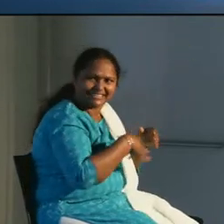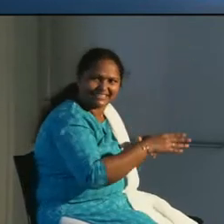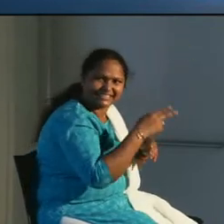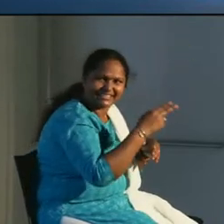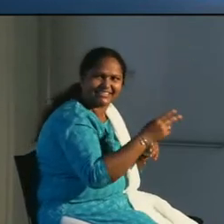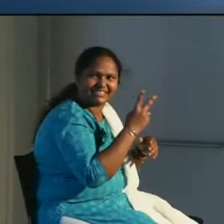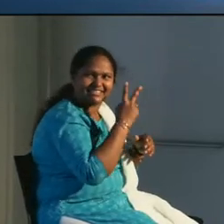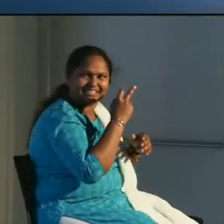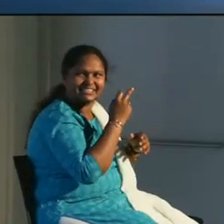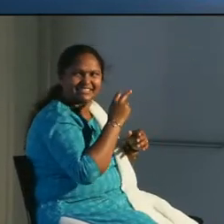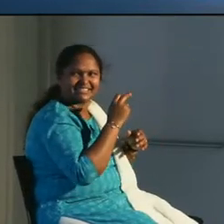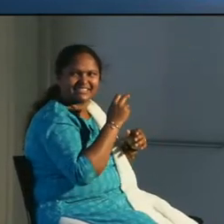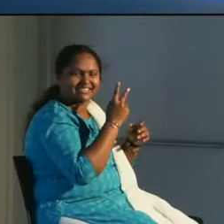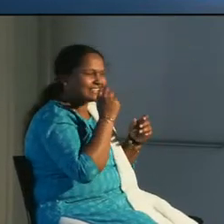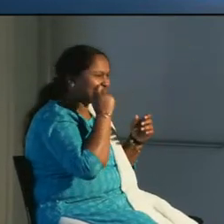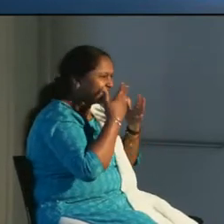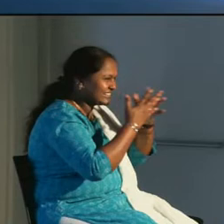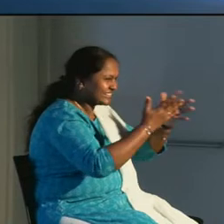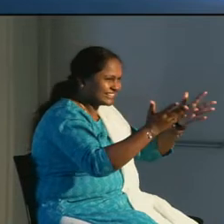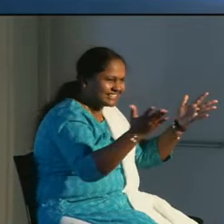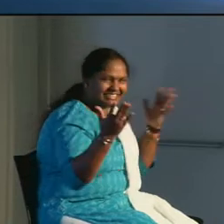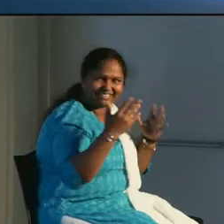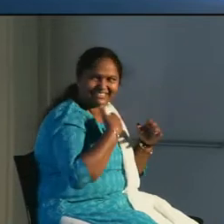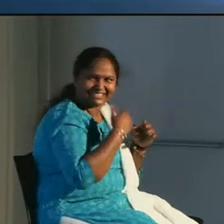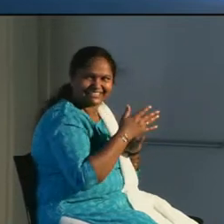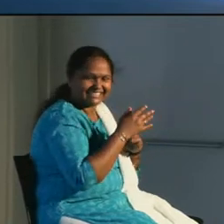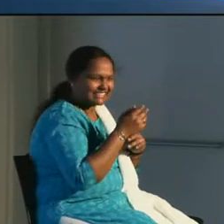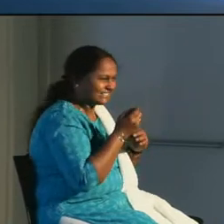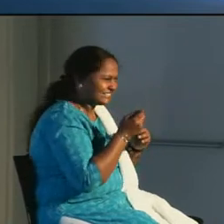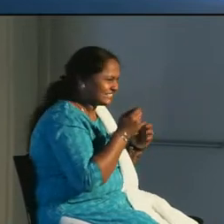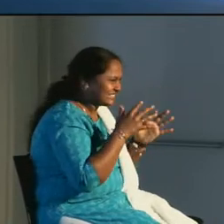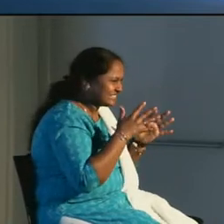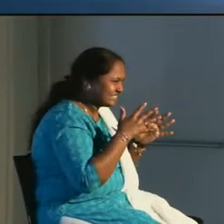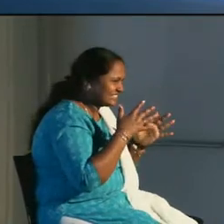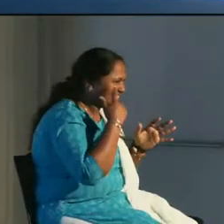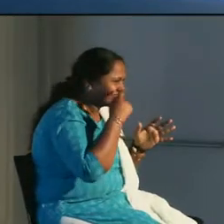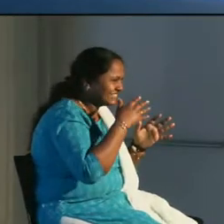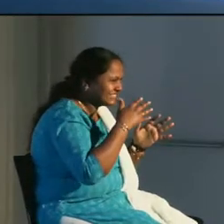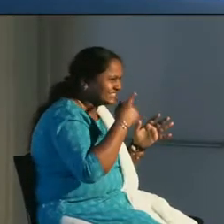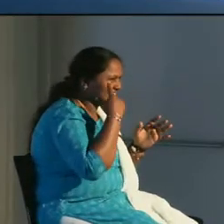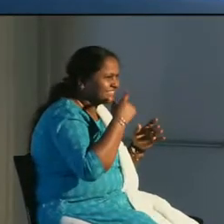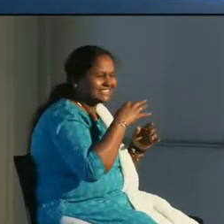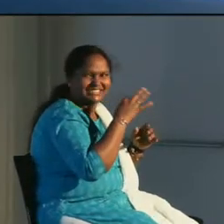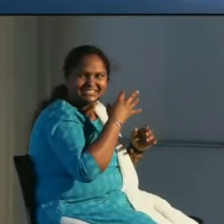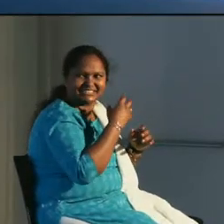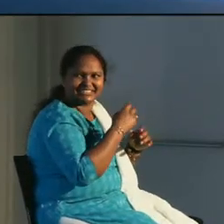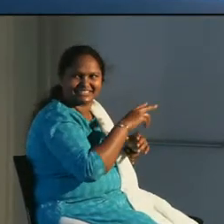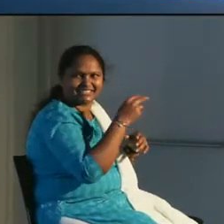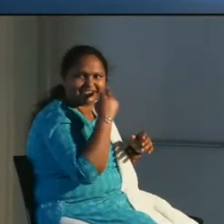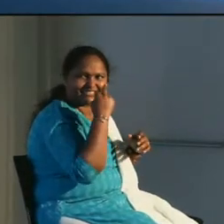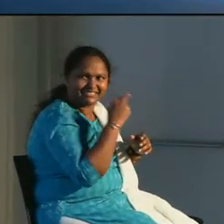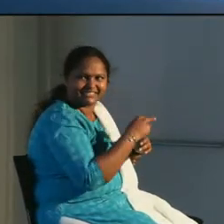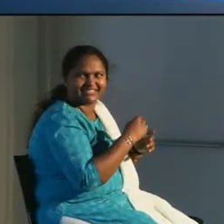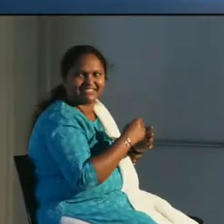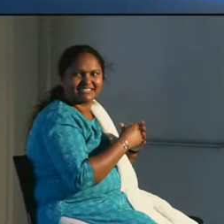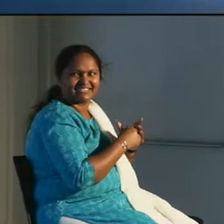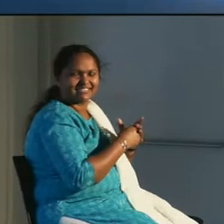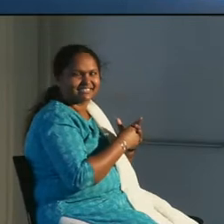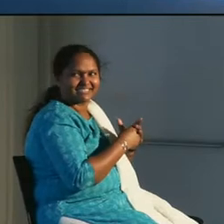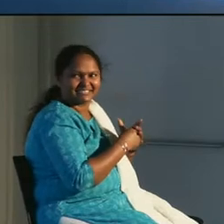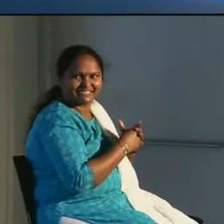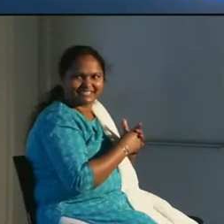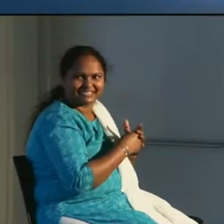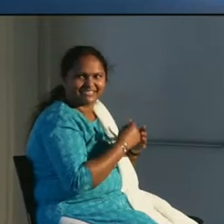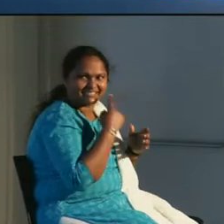front of 20 men, you know, just my hands were shaking. It was like, you know, everyone was looking at you, but he's